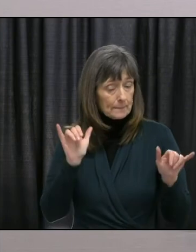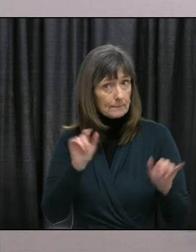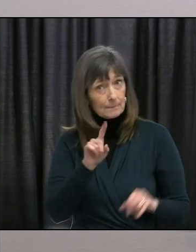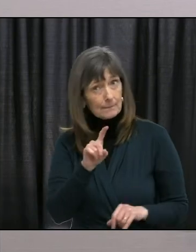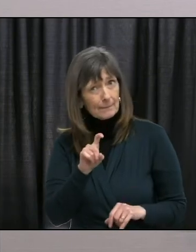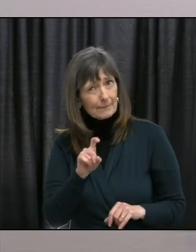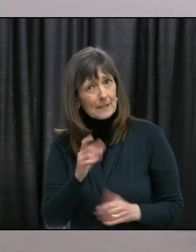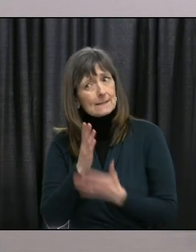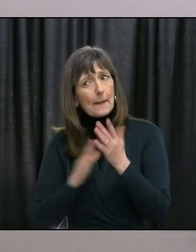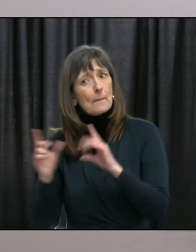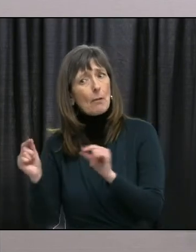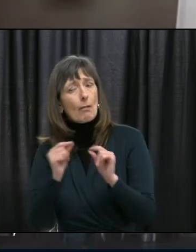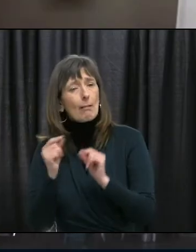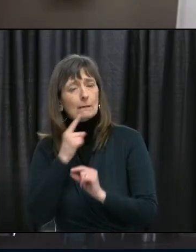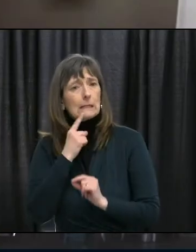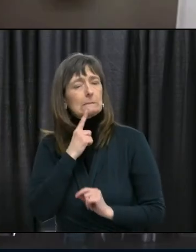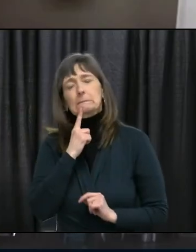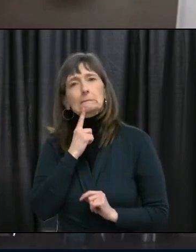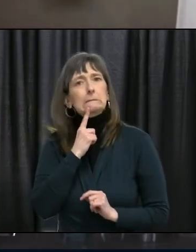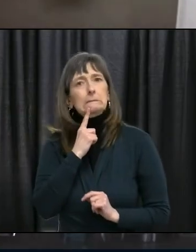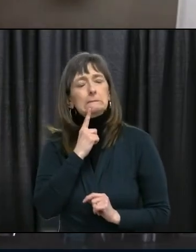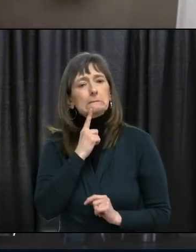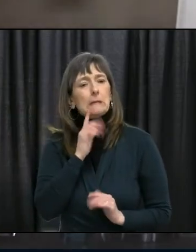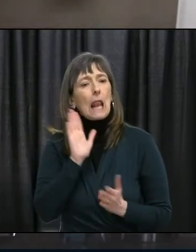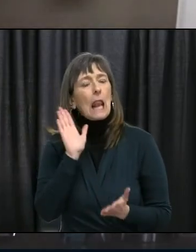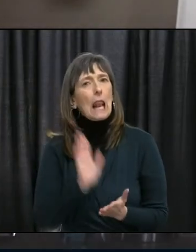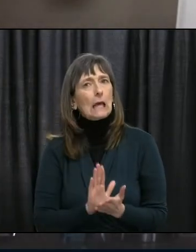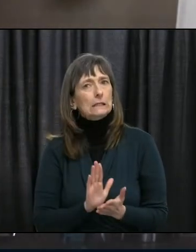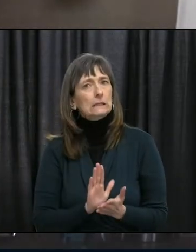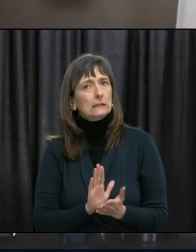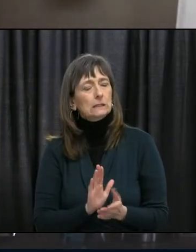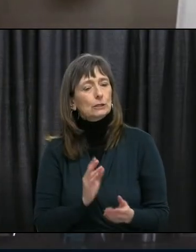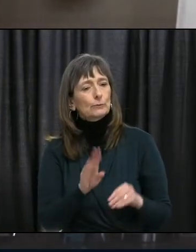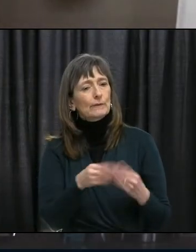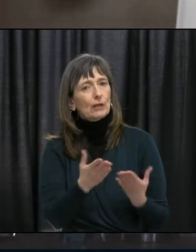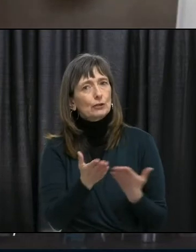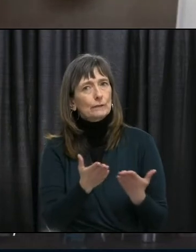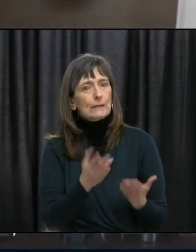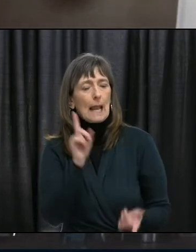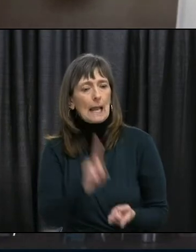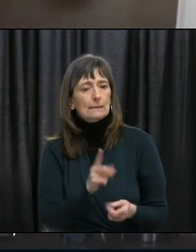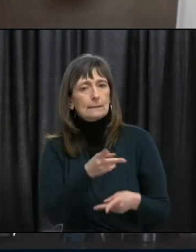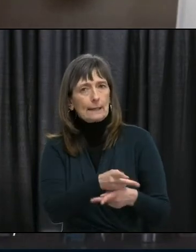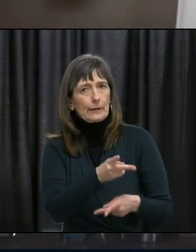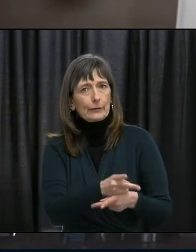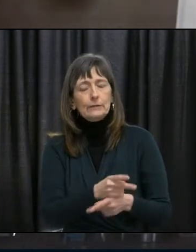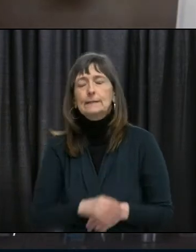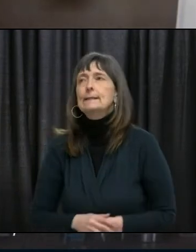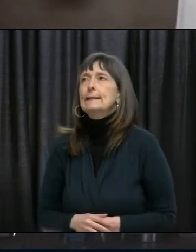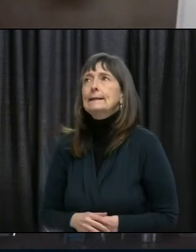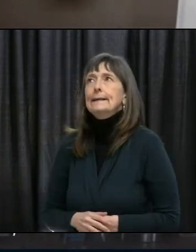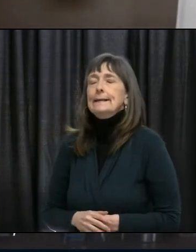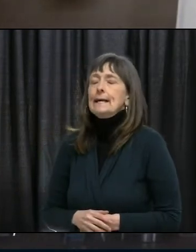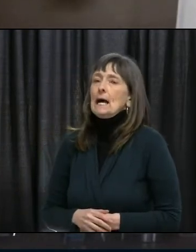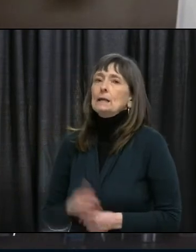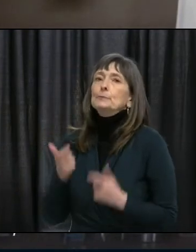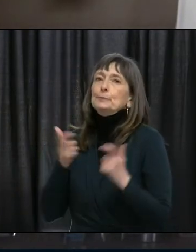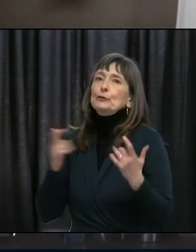I think that's obviously a major concern to families. From my point of view, I have